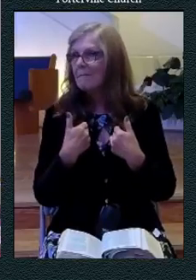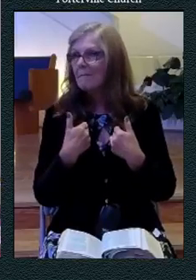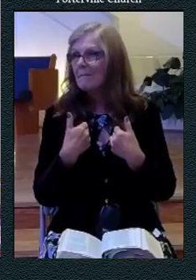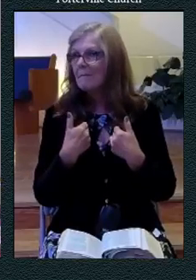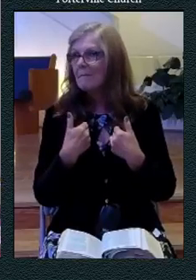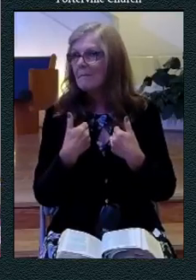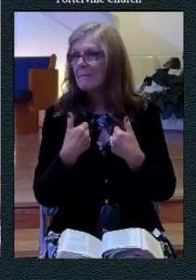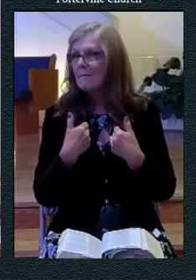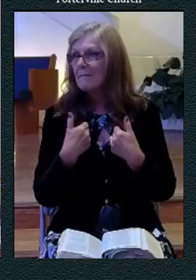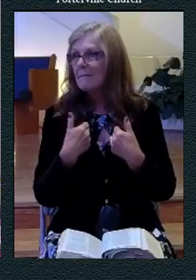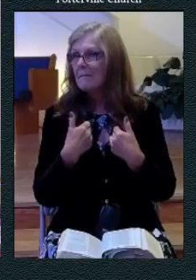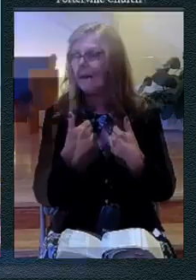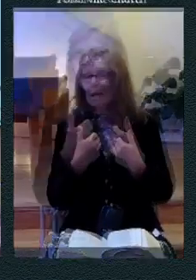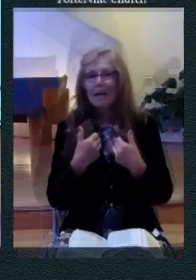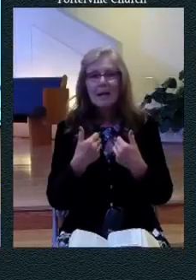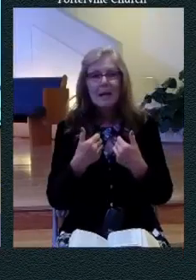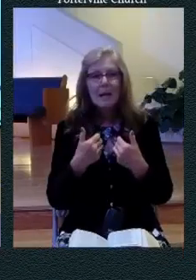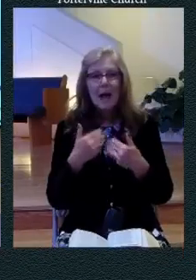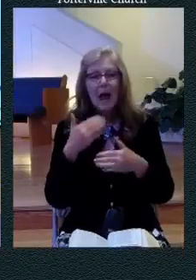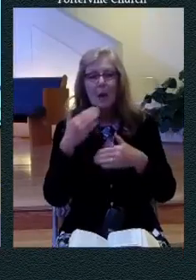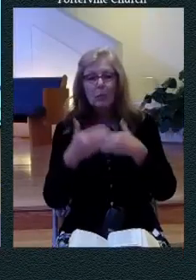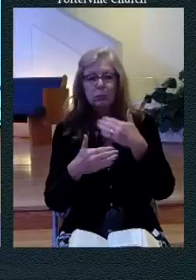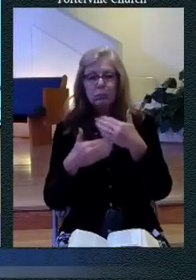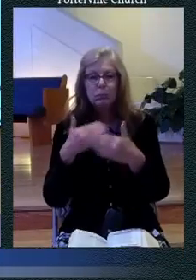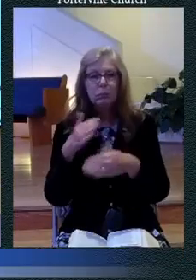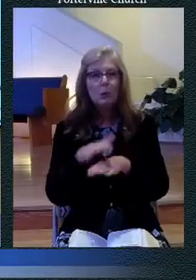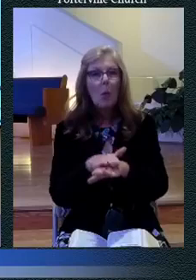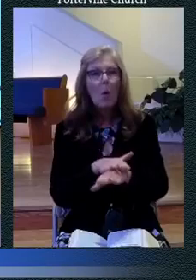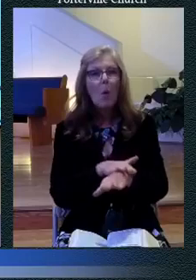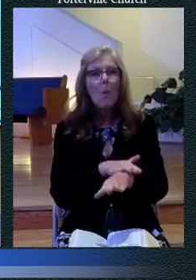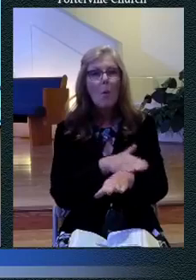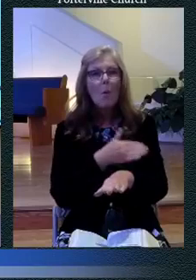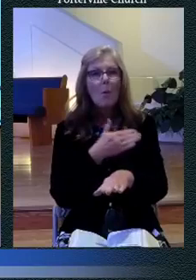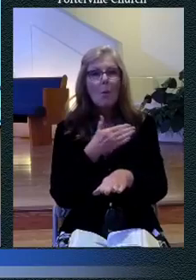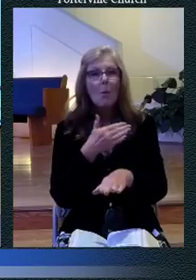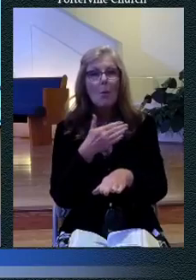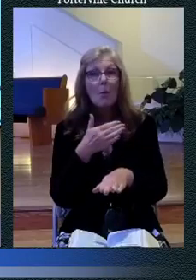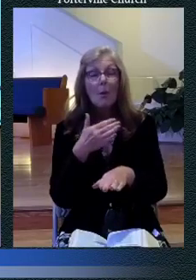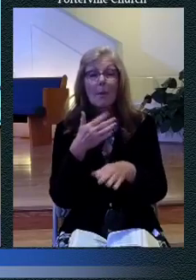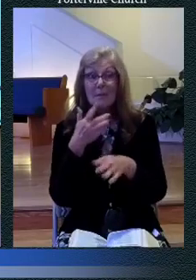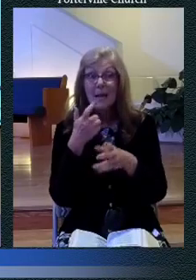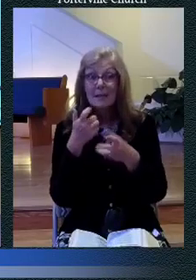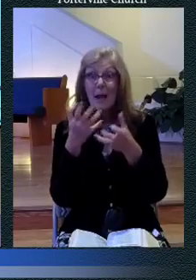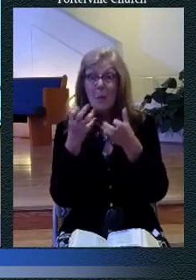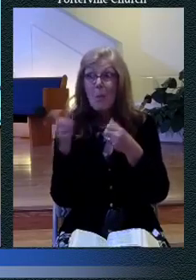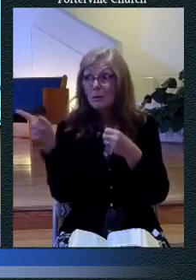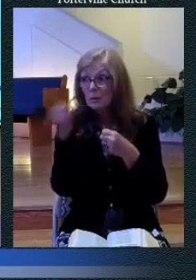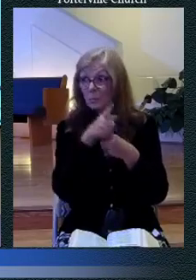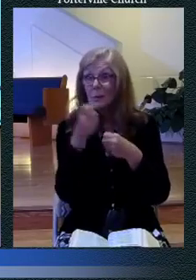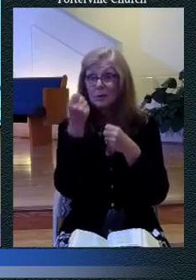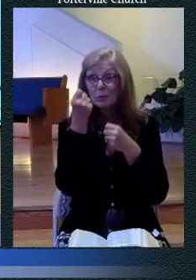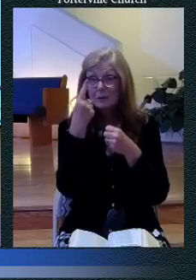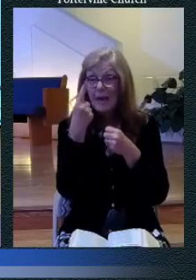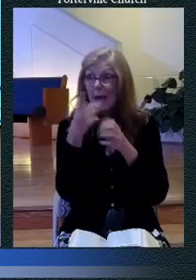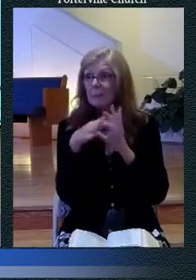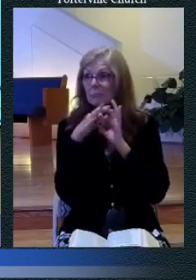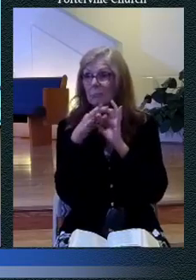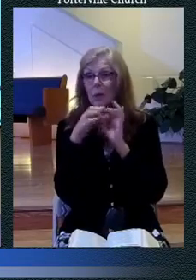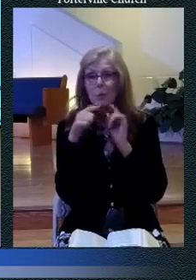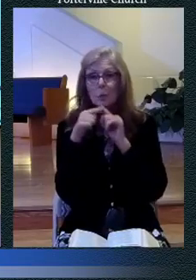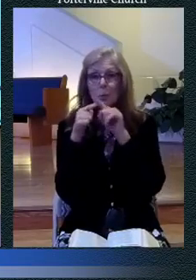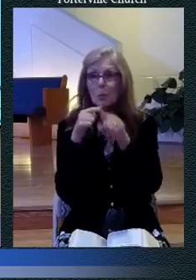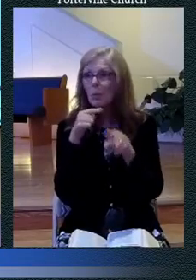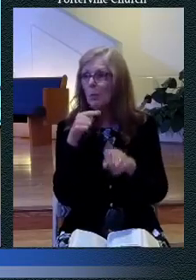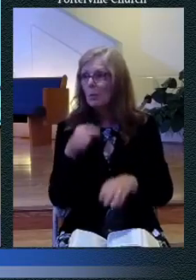for moving this slowly through the passage, because we really want to own it. We want to make it our own. So we've been working through